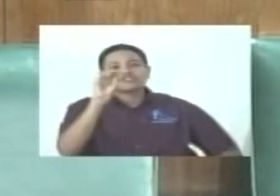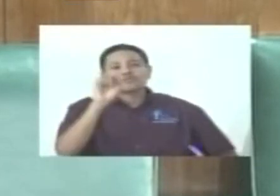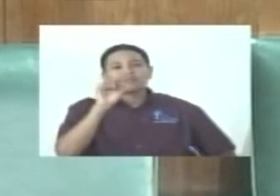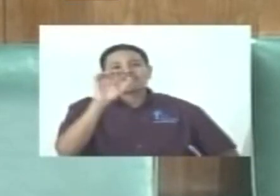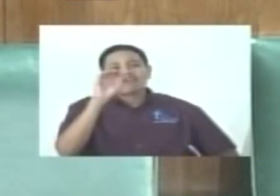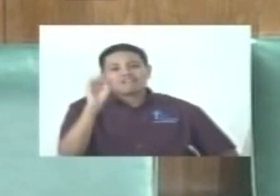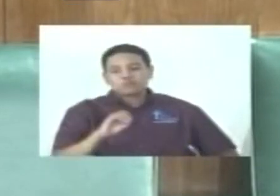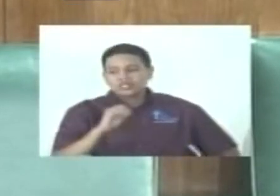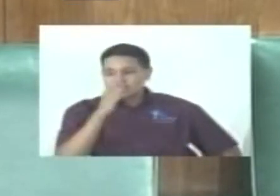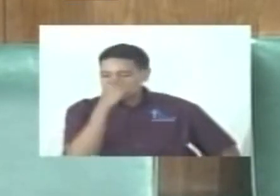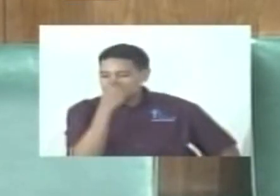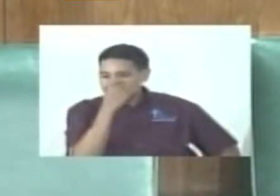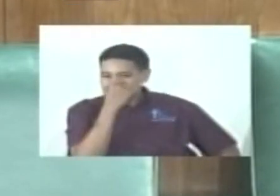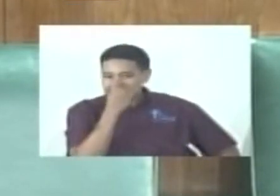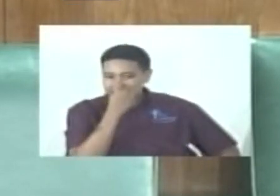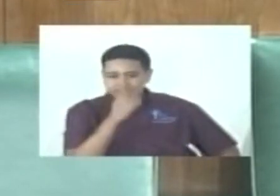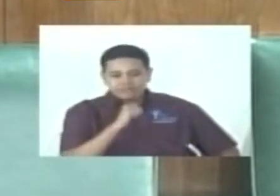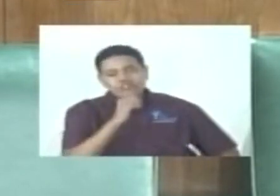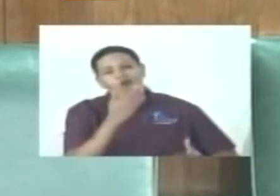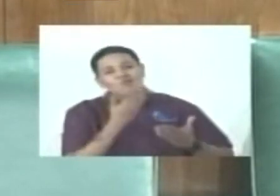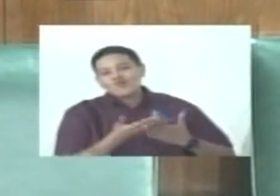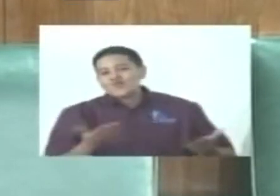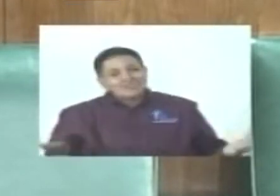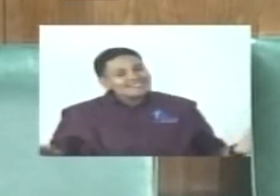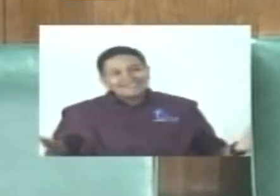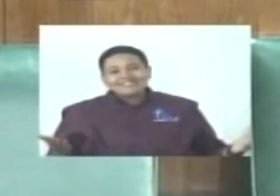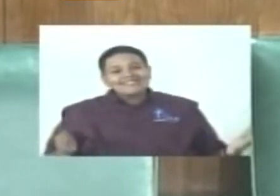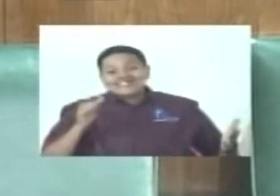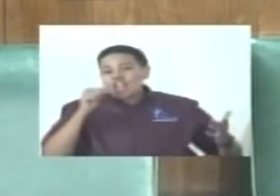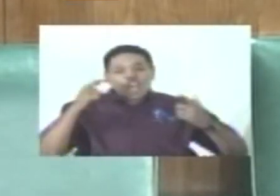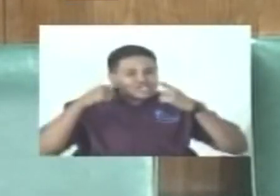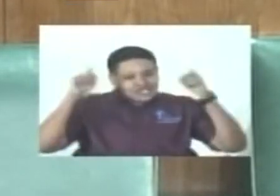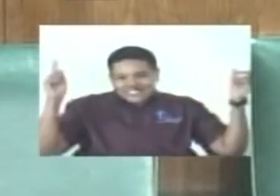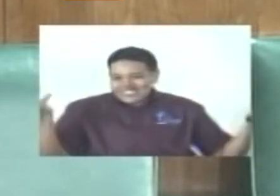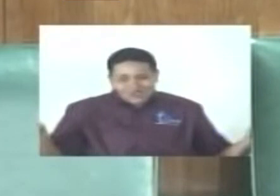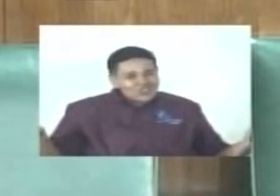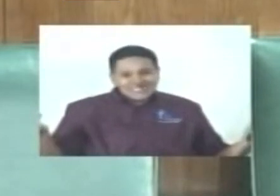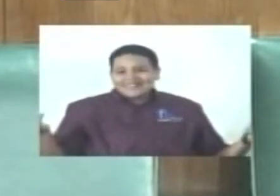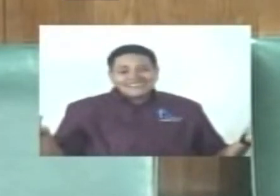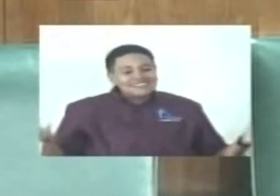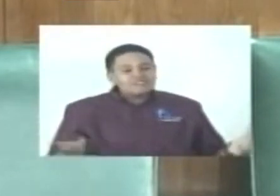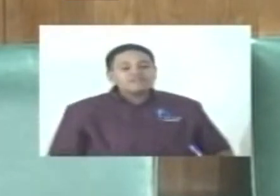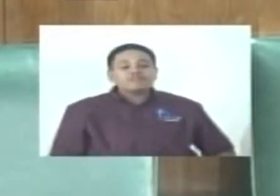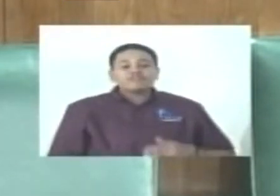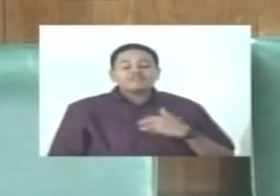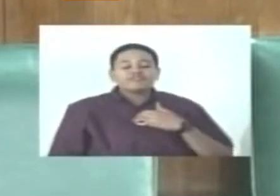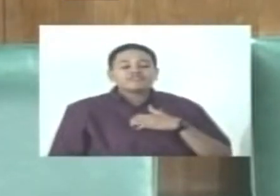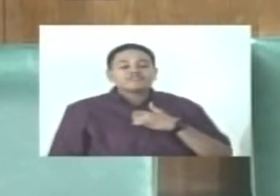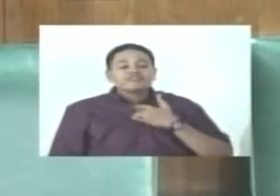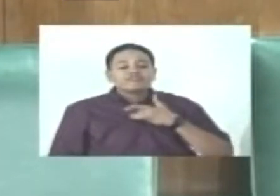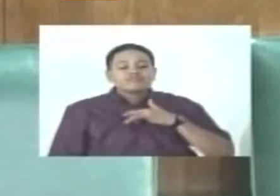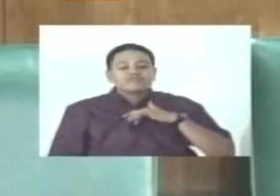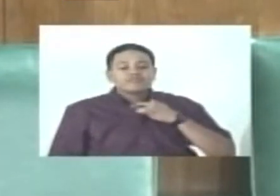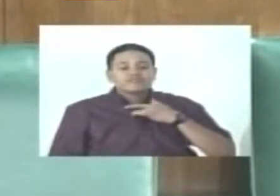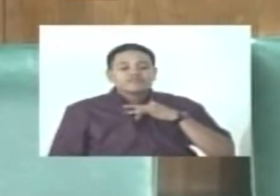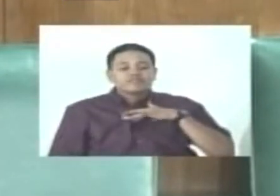0.5%. That's not good. That's not success. And something is wrong.